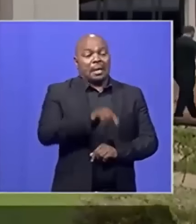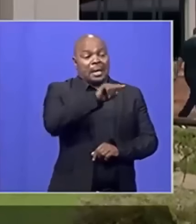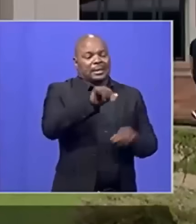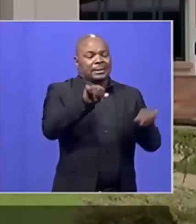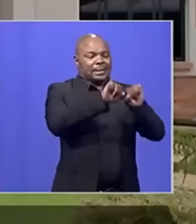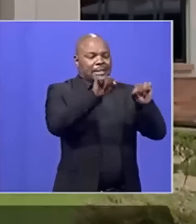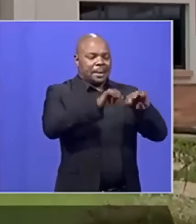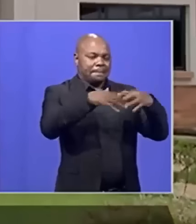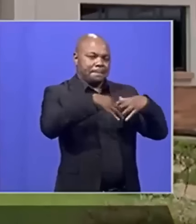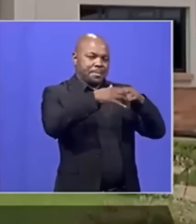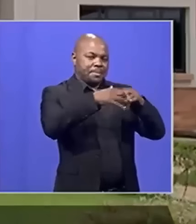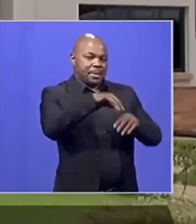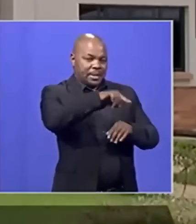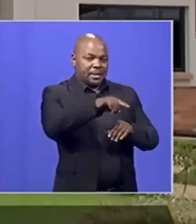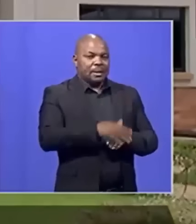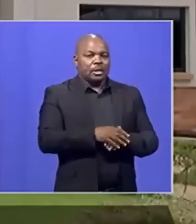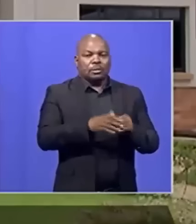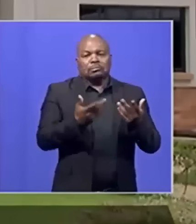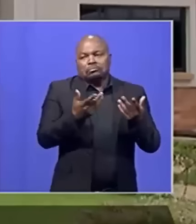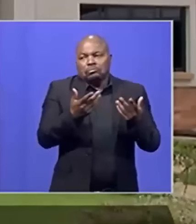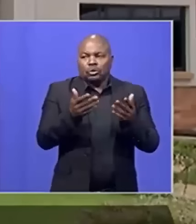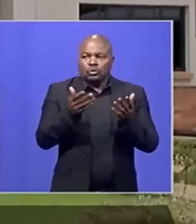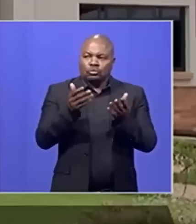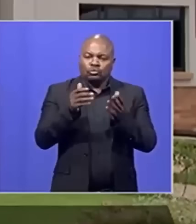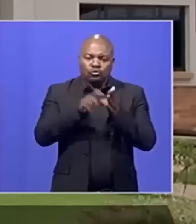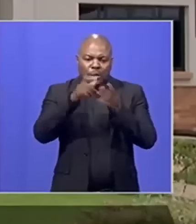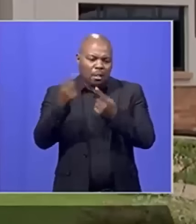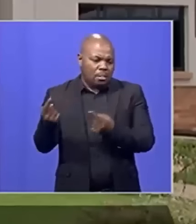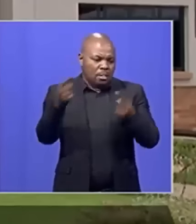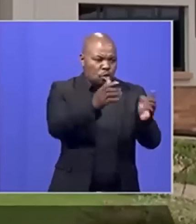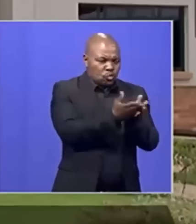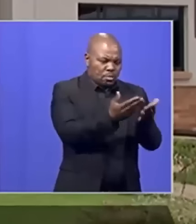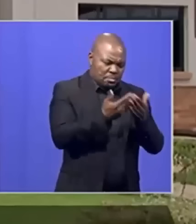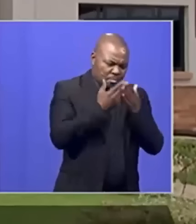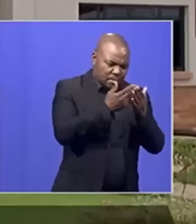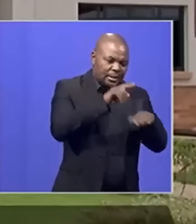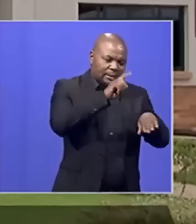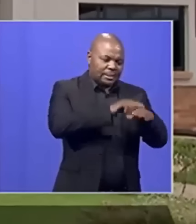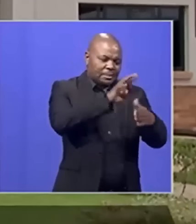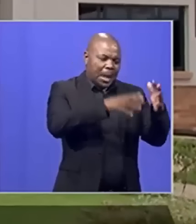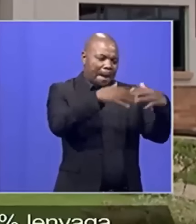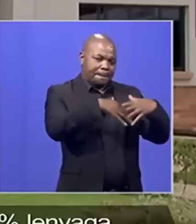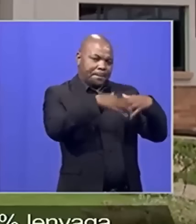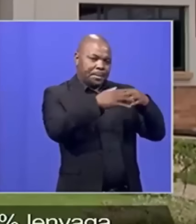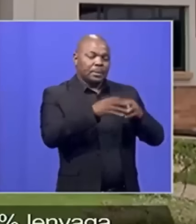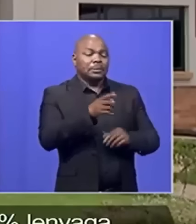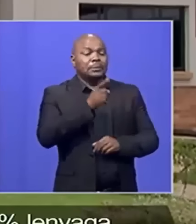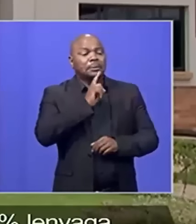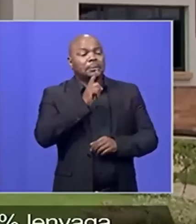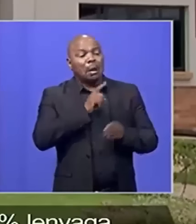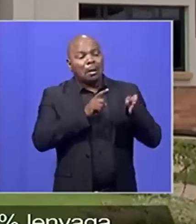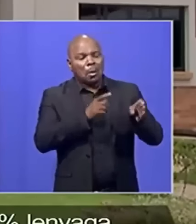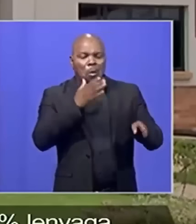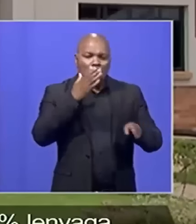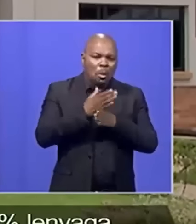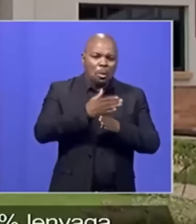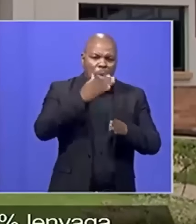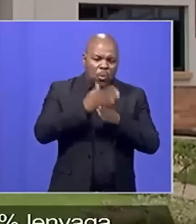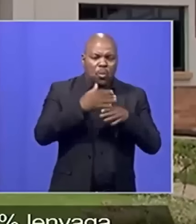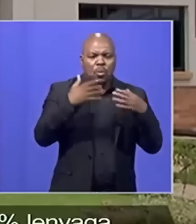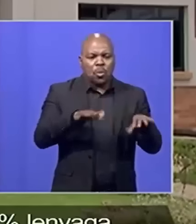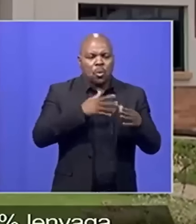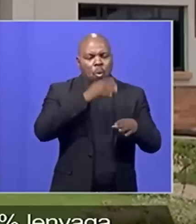where we asked them to come and study at school. We worked out a timetable for them. We had the teachers work out, giving